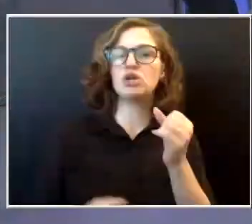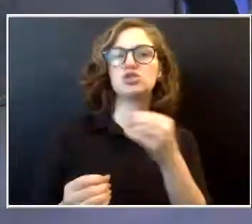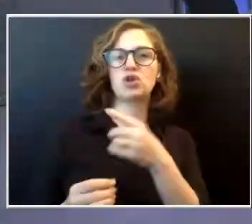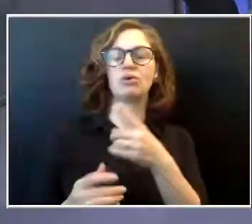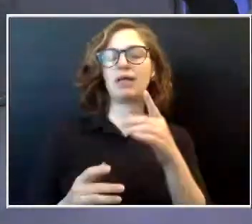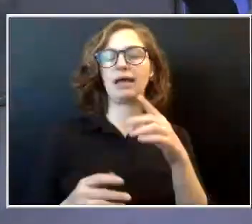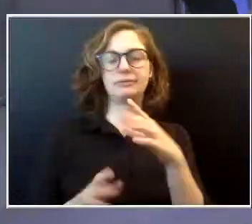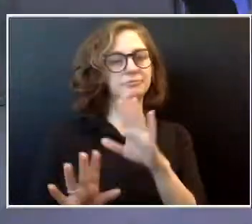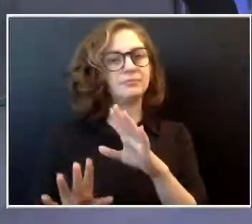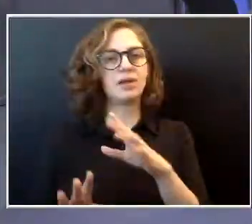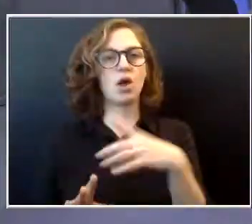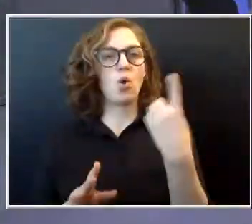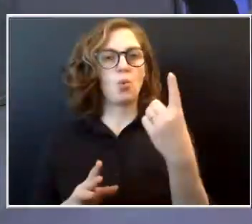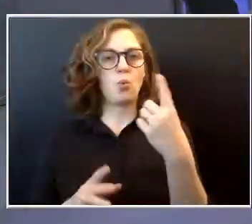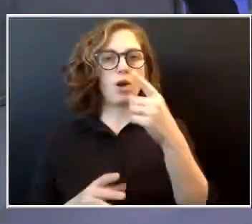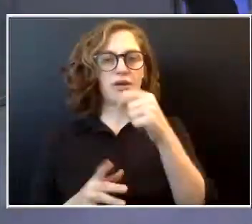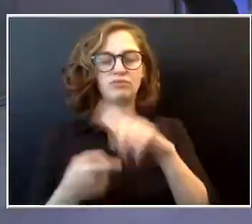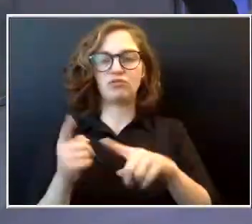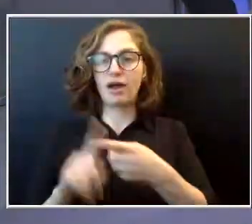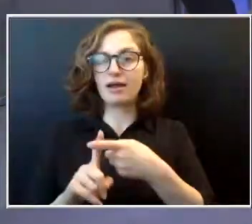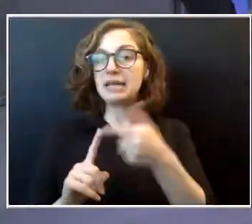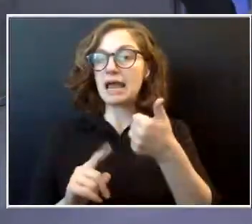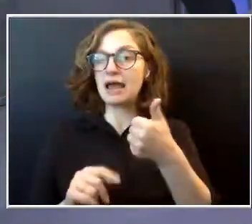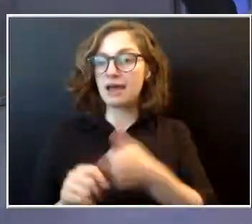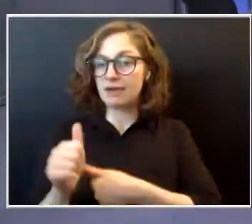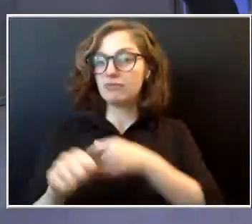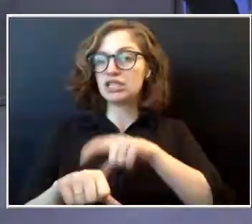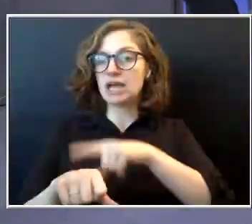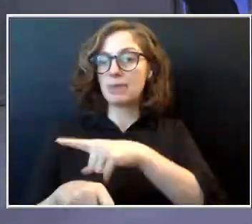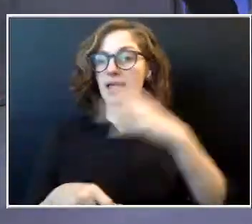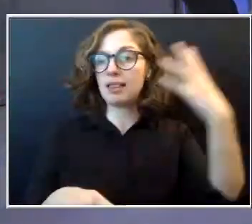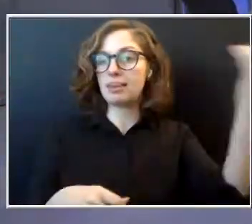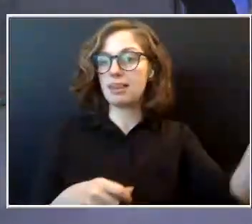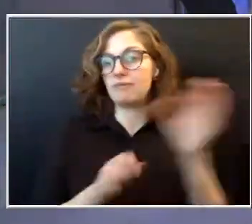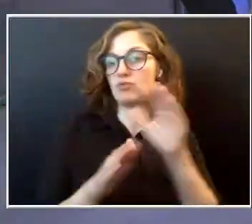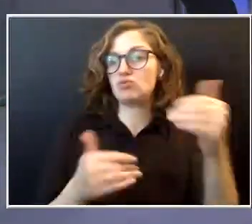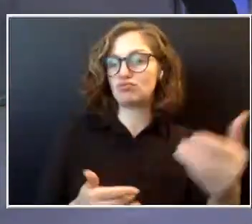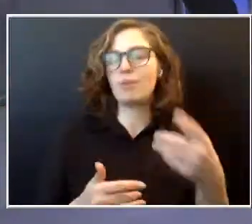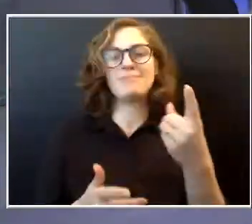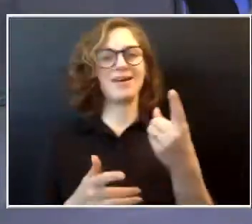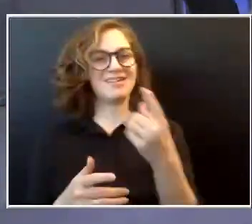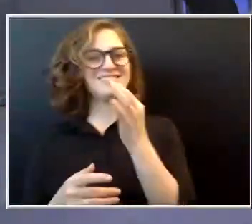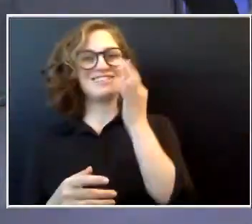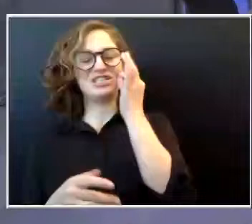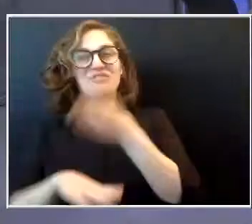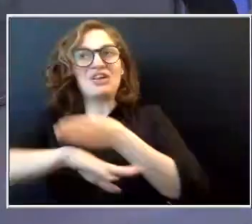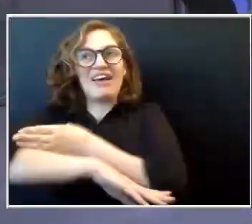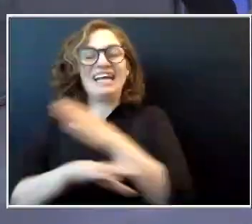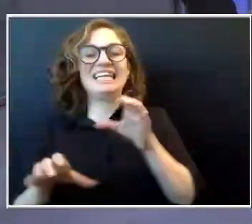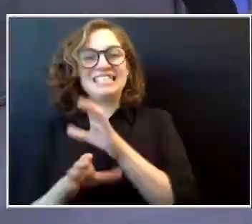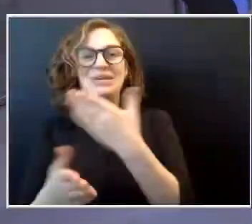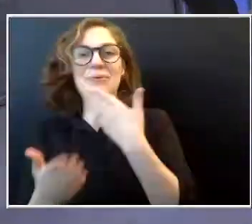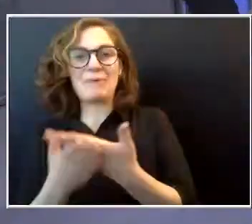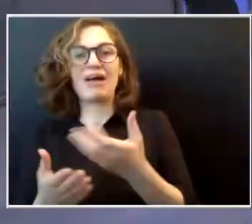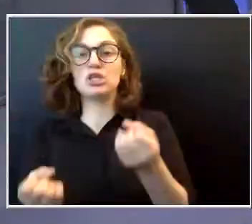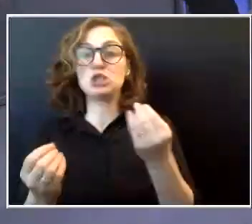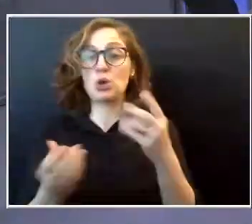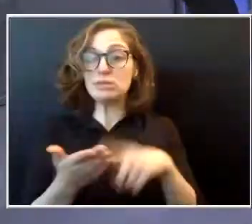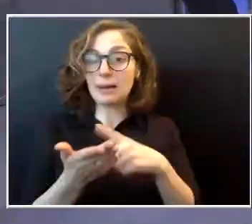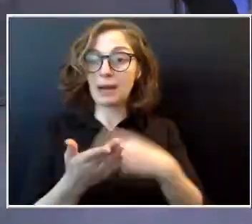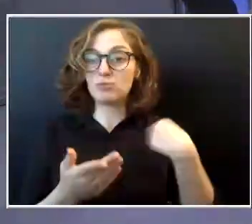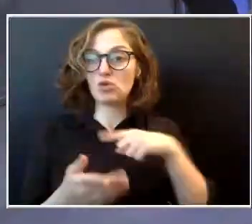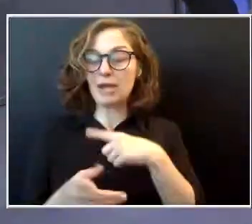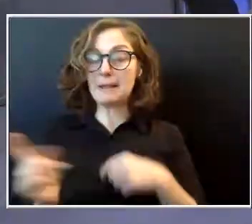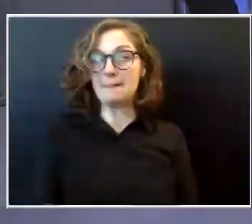to the stairwell, and then they'd do a great play. So he had to peek around the corner for the last play. So you never know. We might have helped them